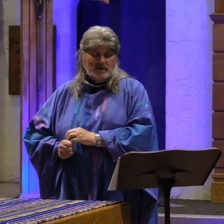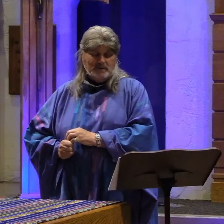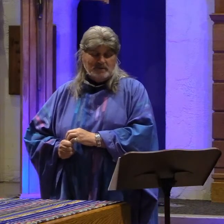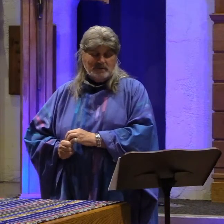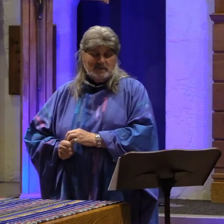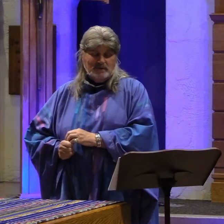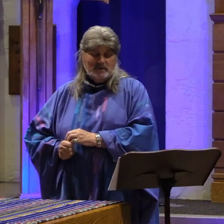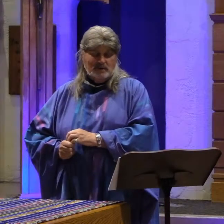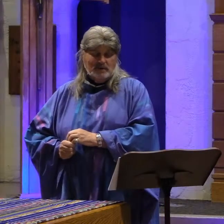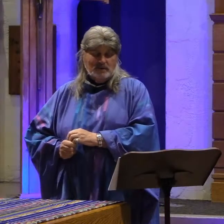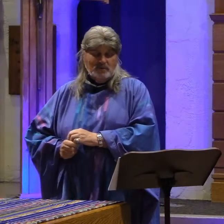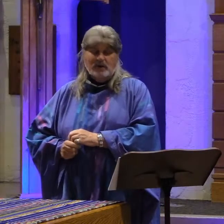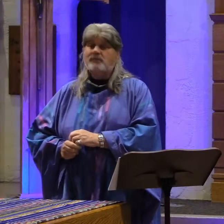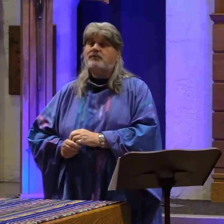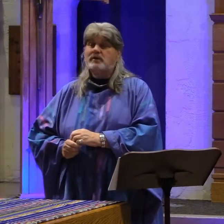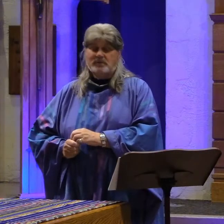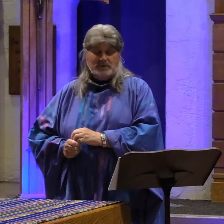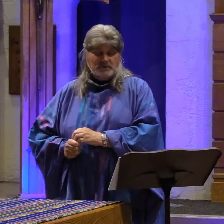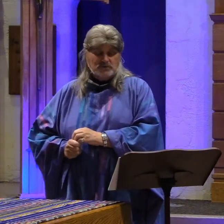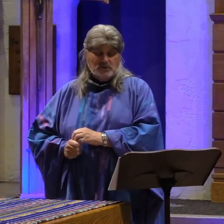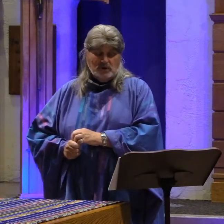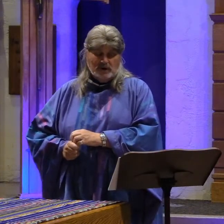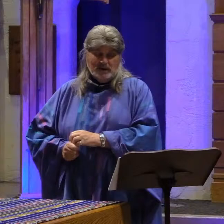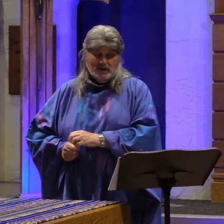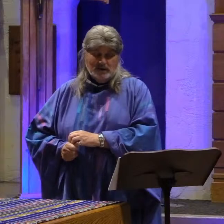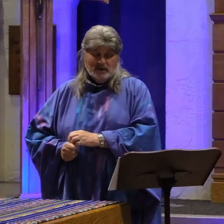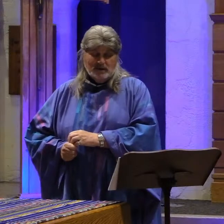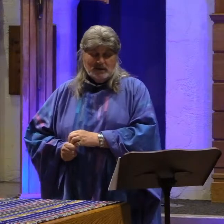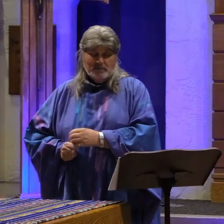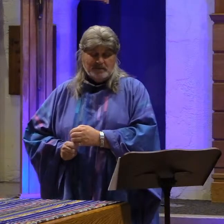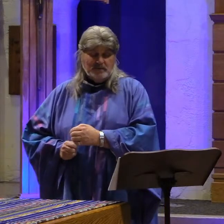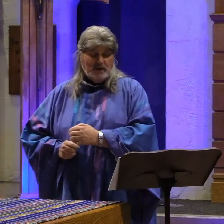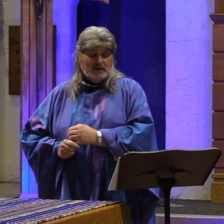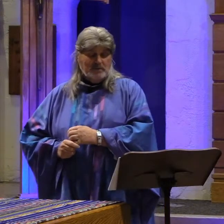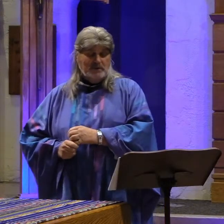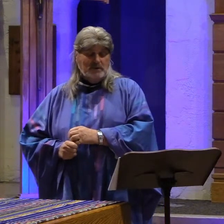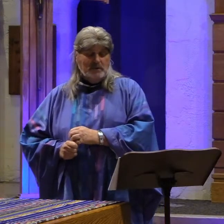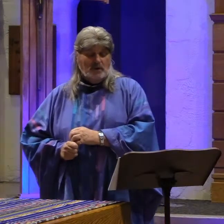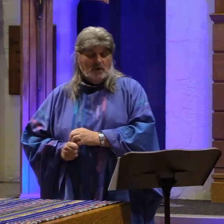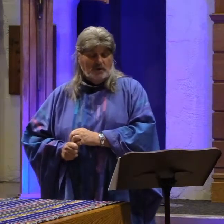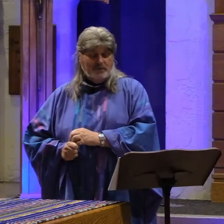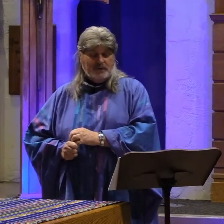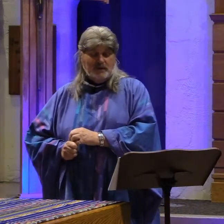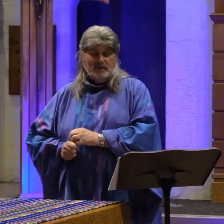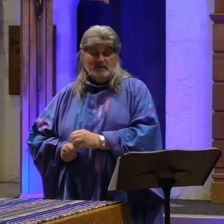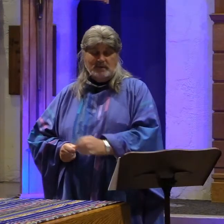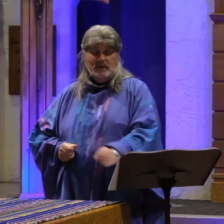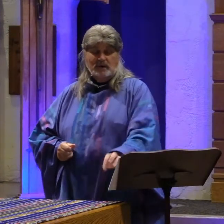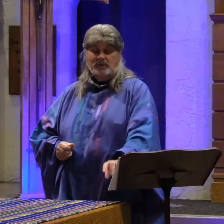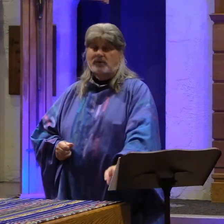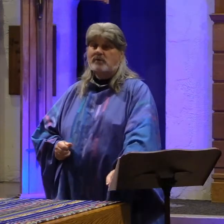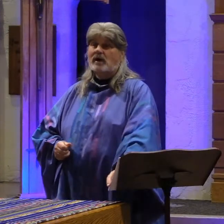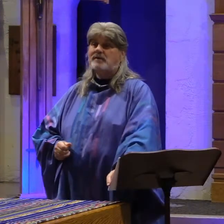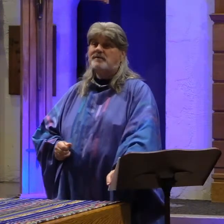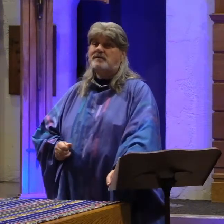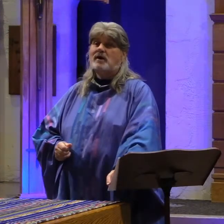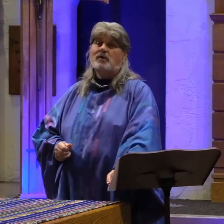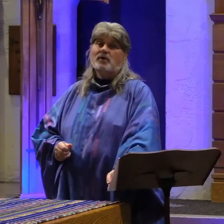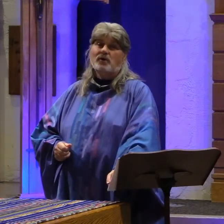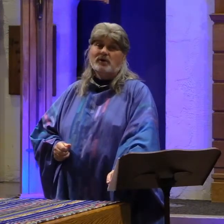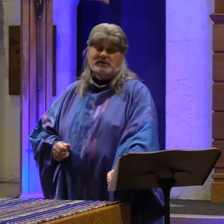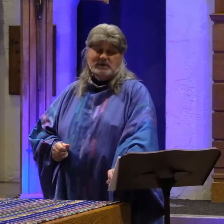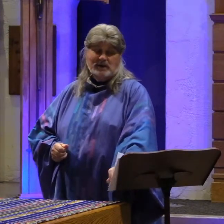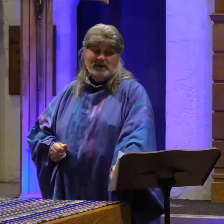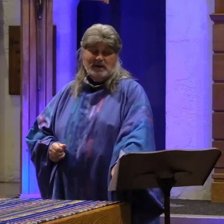for us. We are filled with joy. Keep us united with you in all things, through Christ